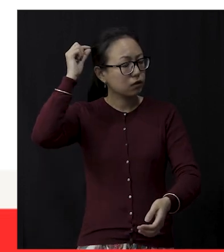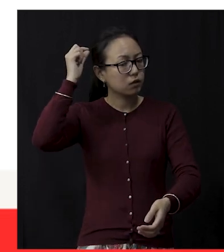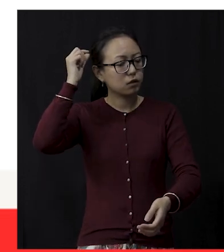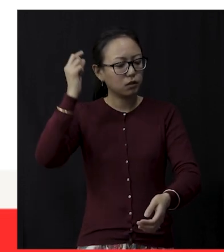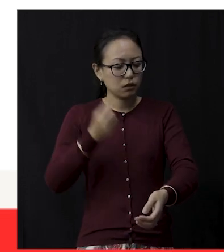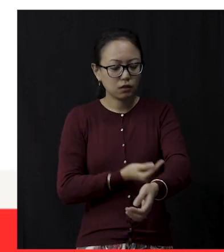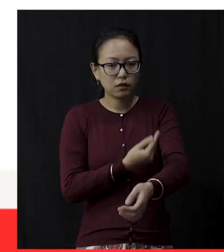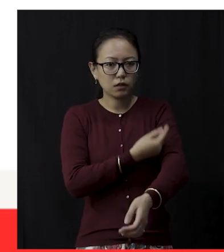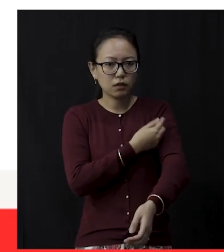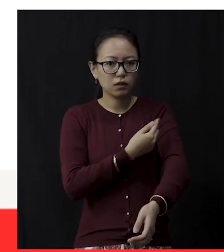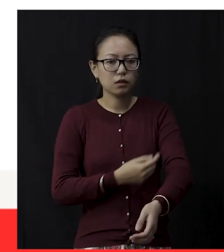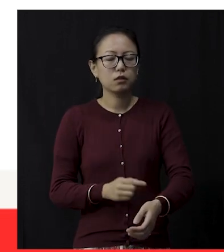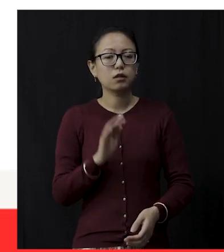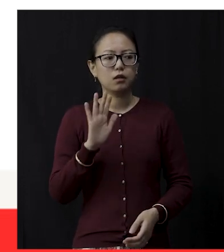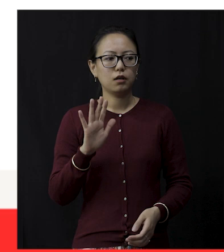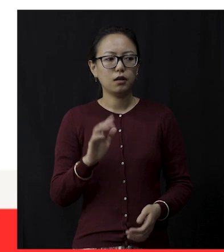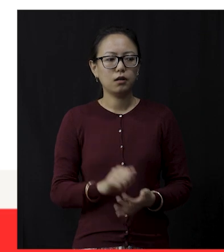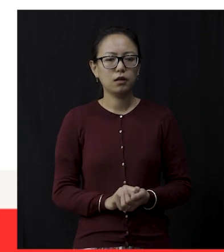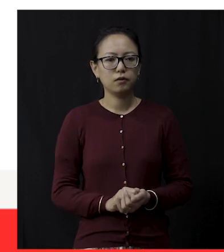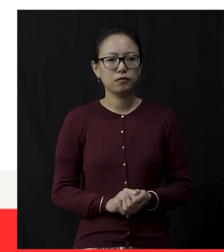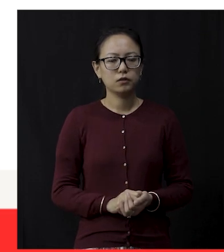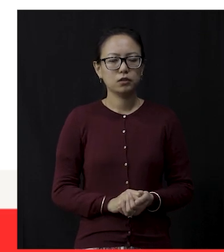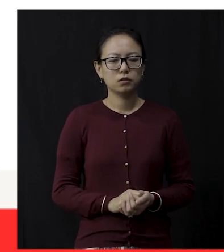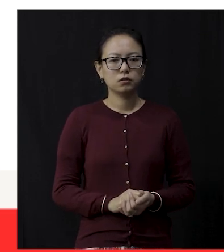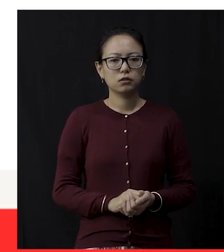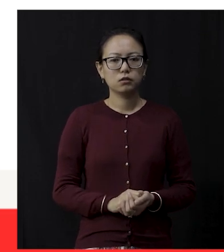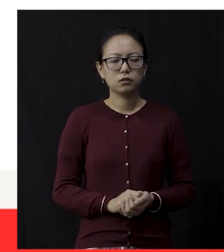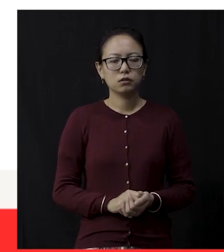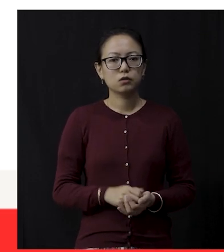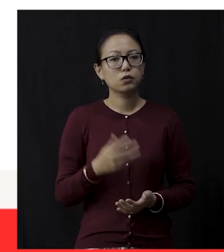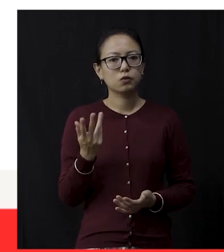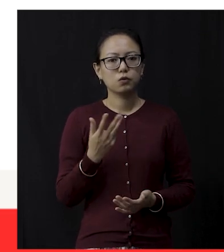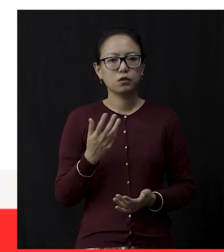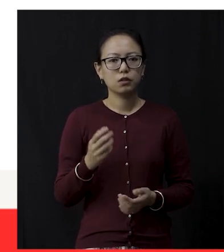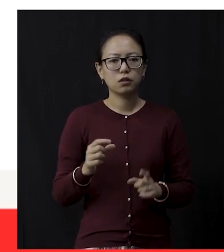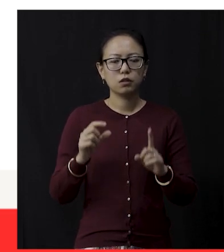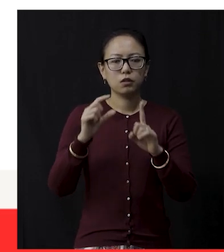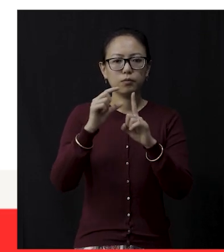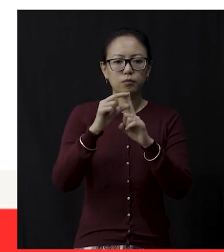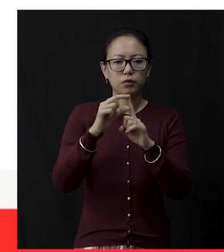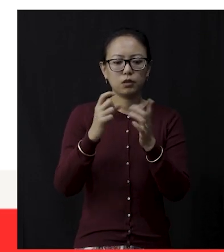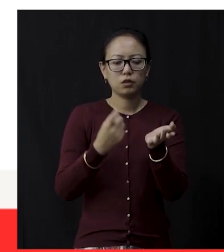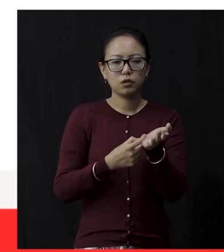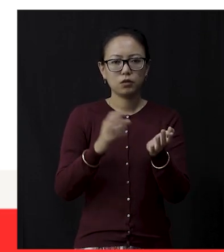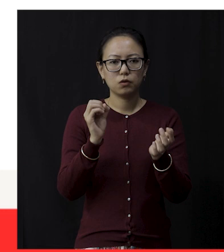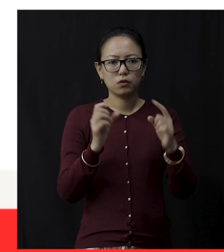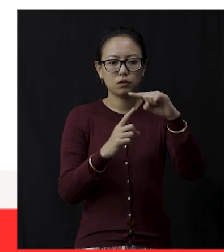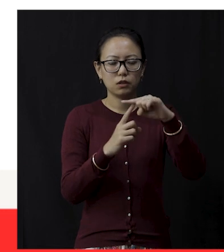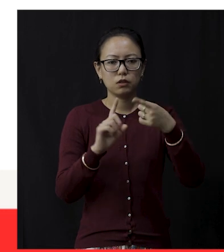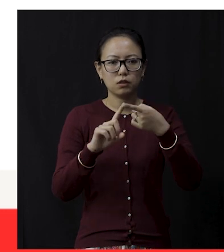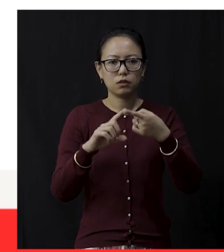this, okay? To protect the skin, fur. It is a thick body here, okay?